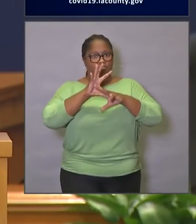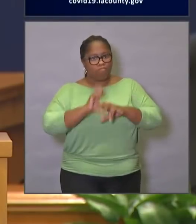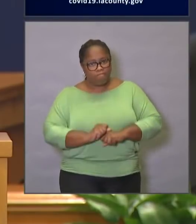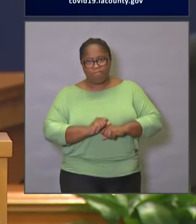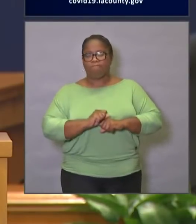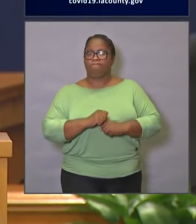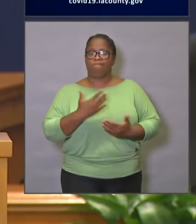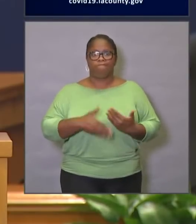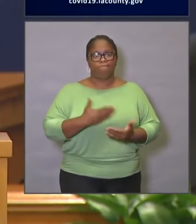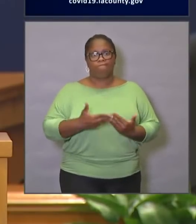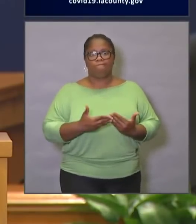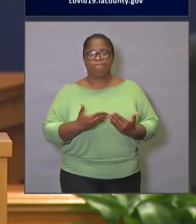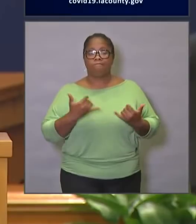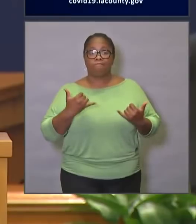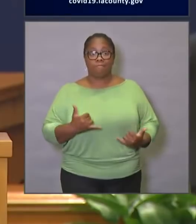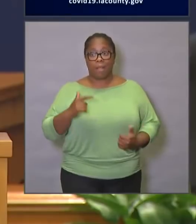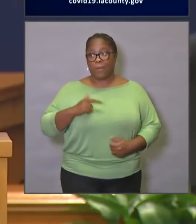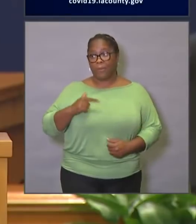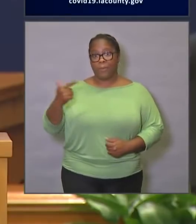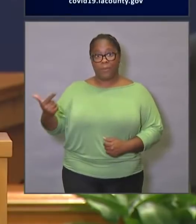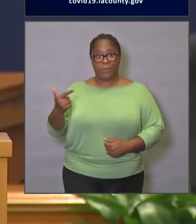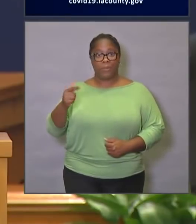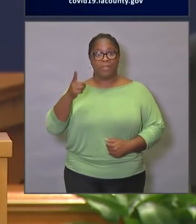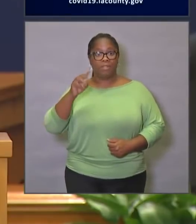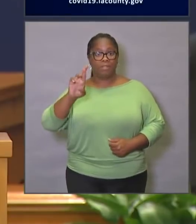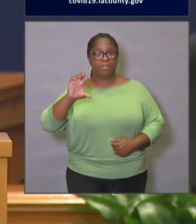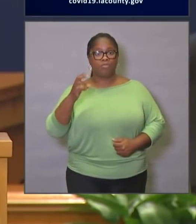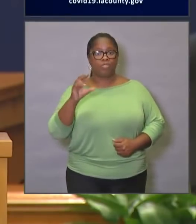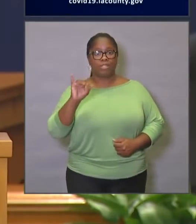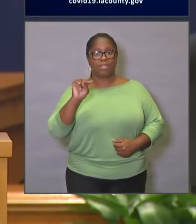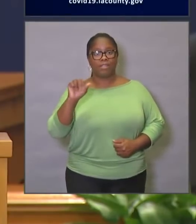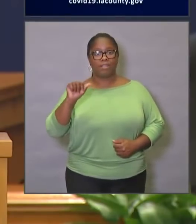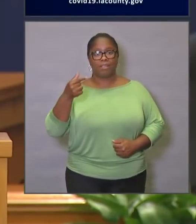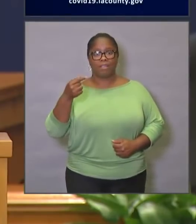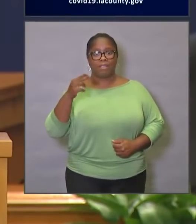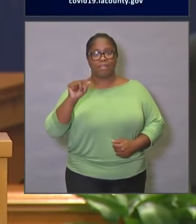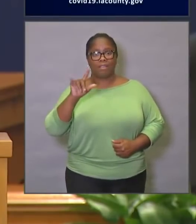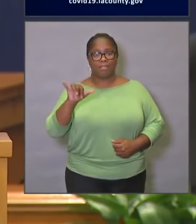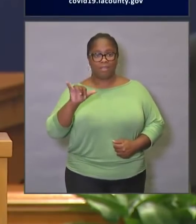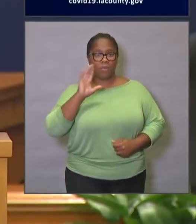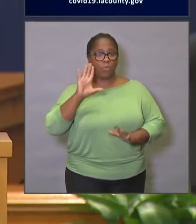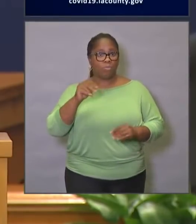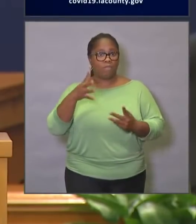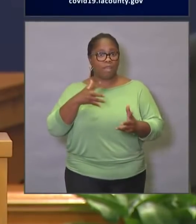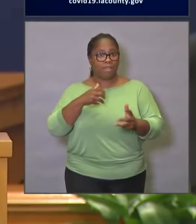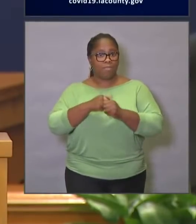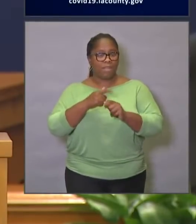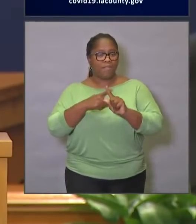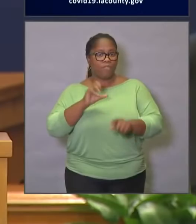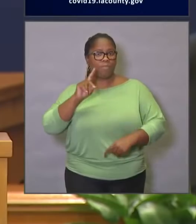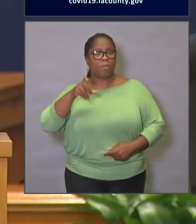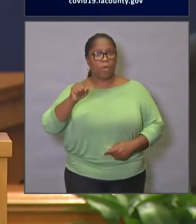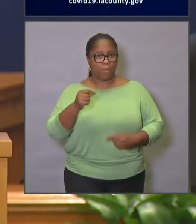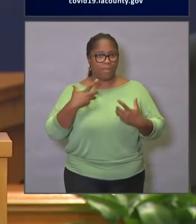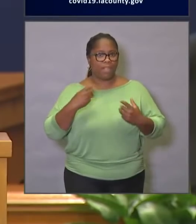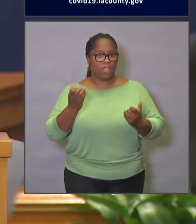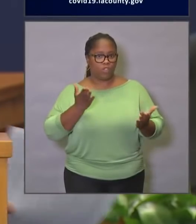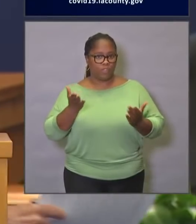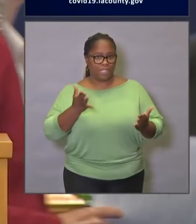side. And now I'll turn it over to my colleague, Dr. Christina Galley, who will provide an update from the Department of Health